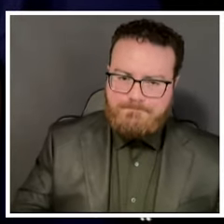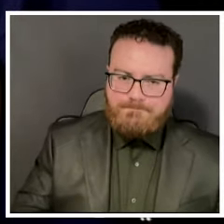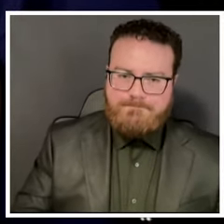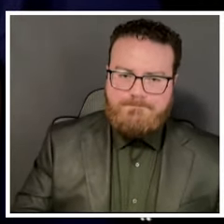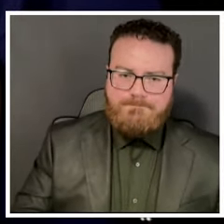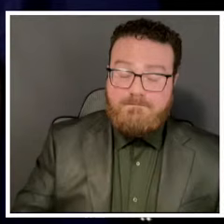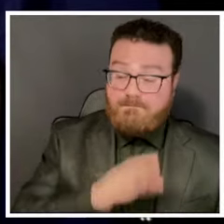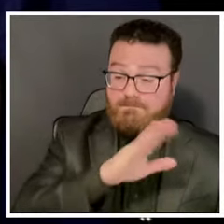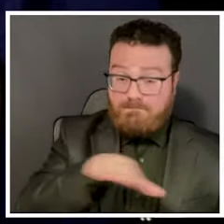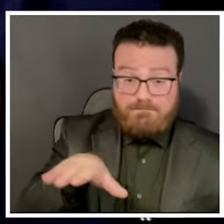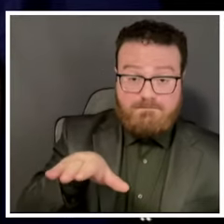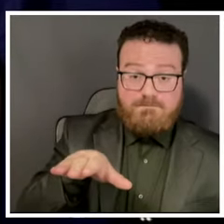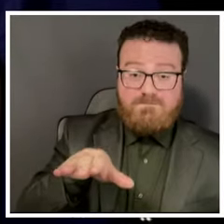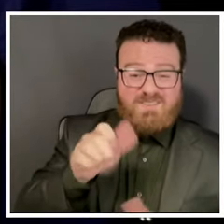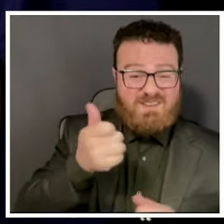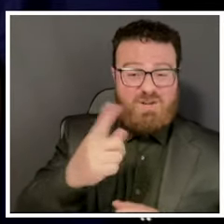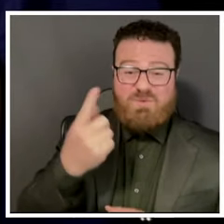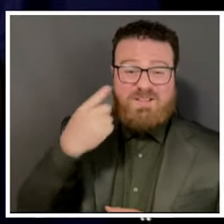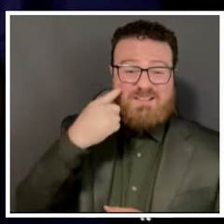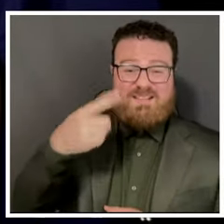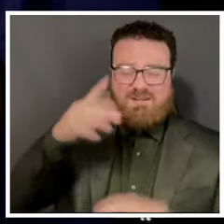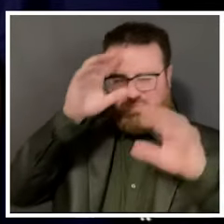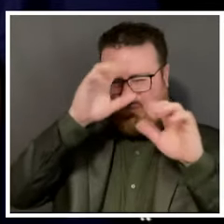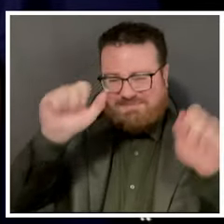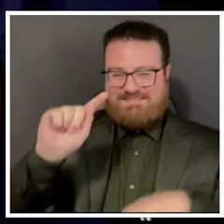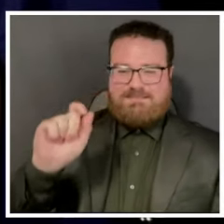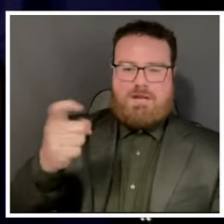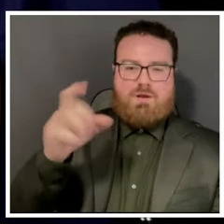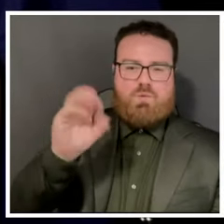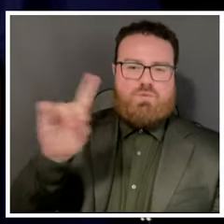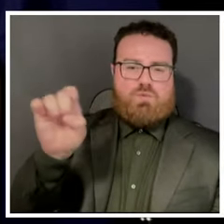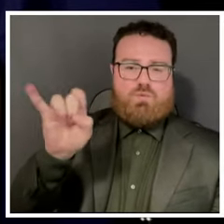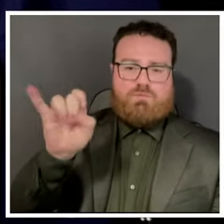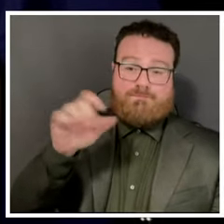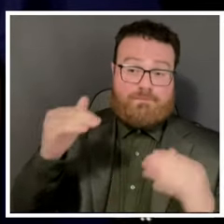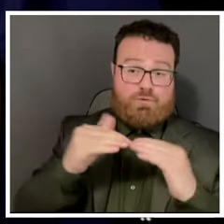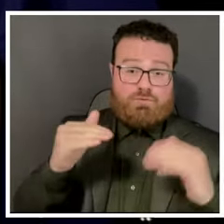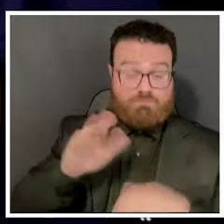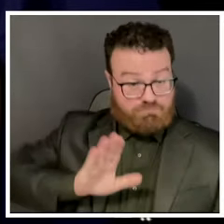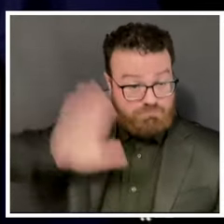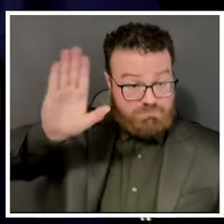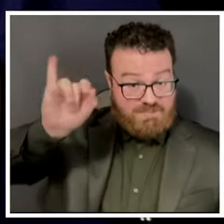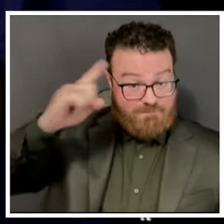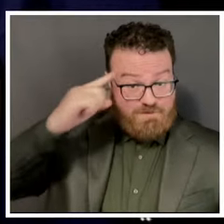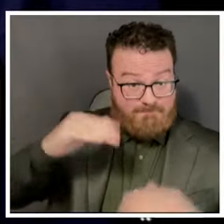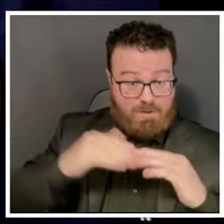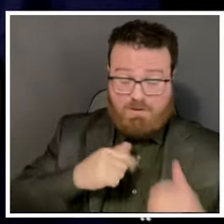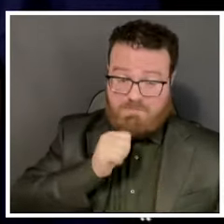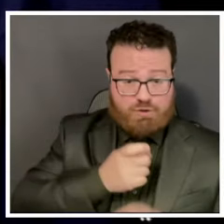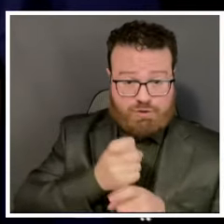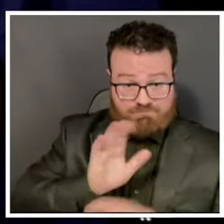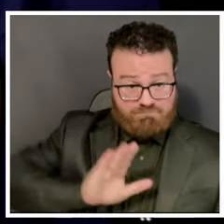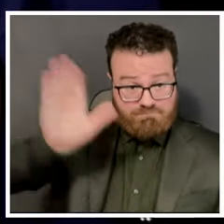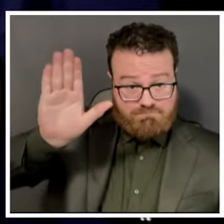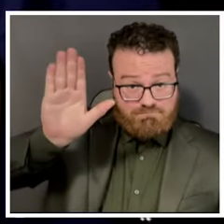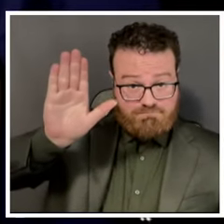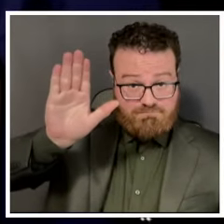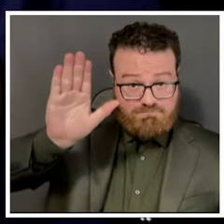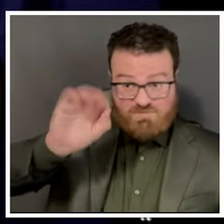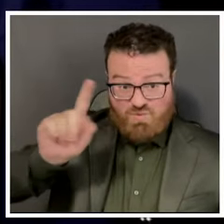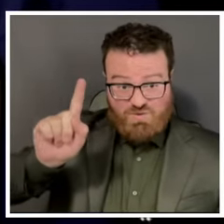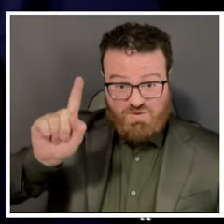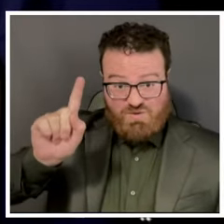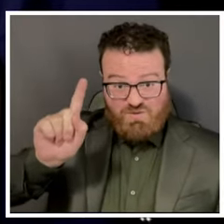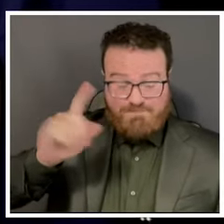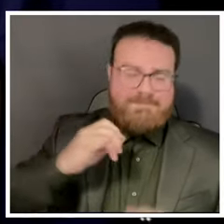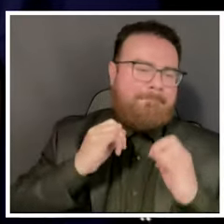the present tax code is fair? Raise your hand if you think it's fair. I'm not joking. Well, neither do I. I'm